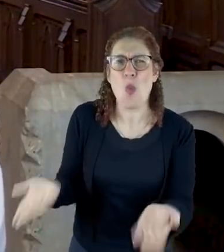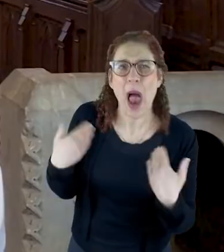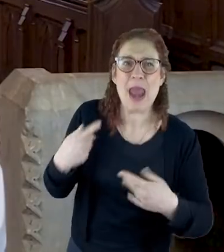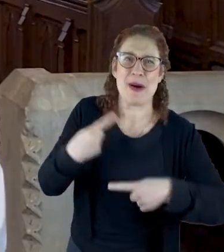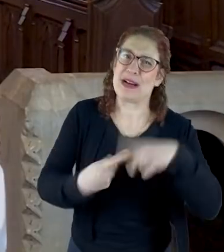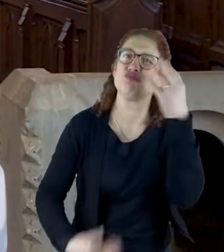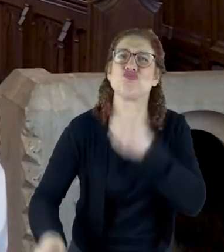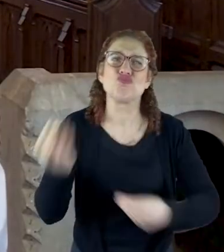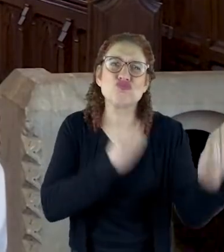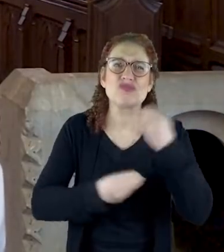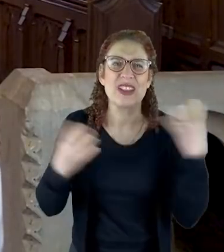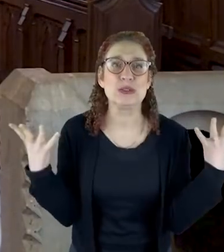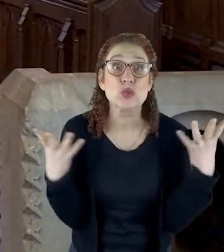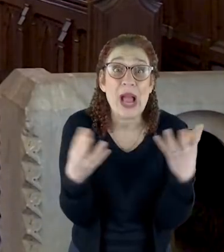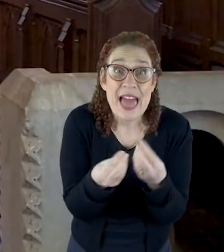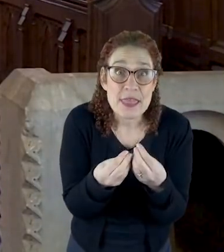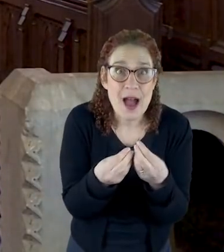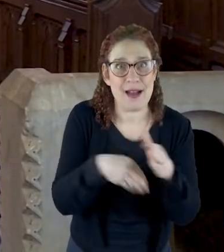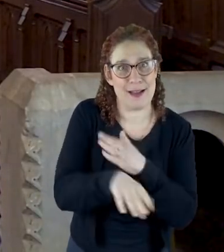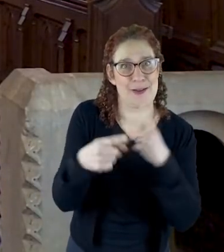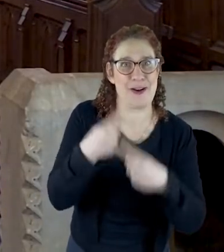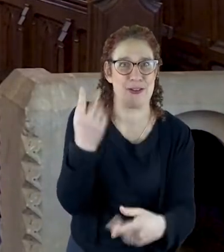feast together in the love of God.